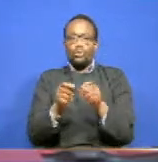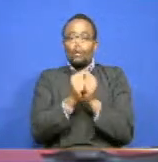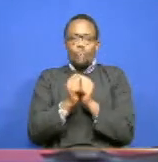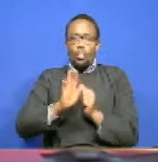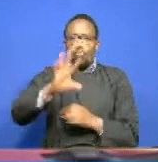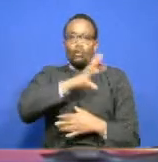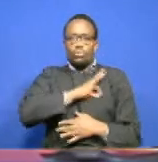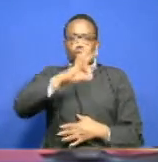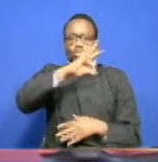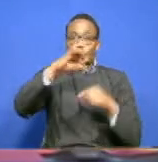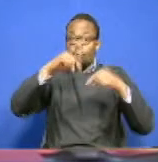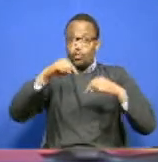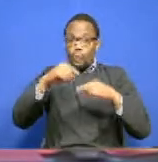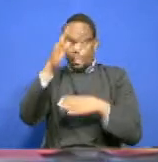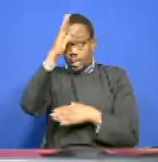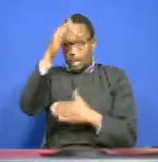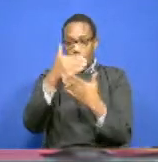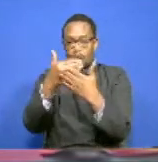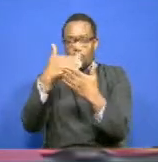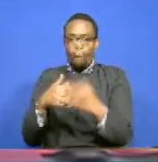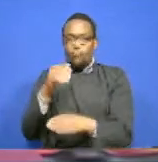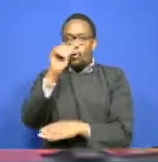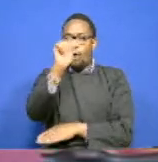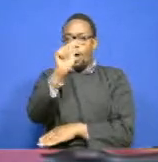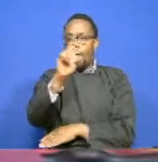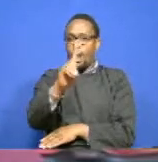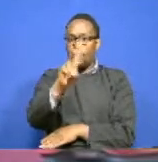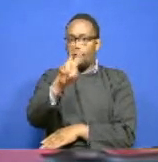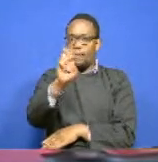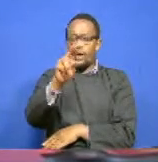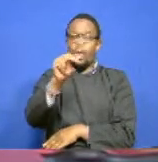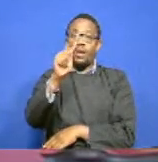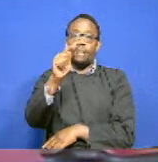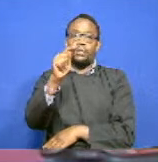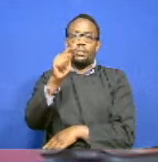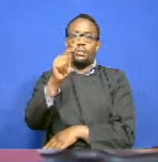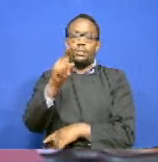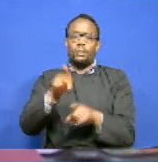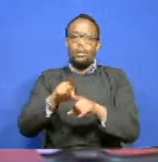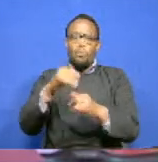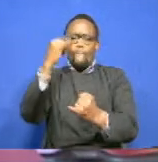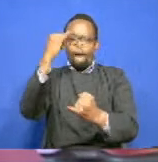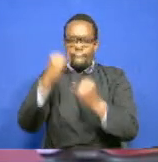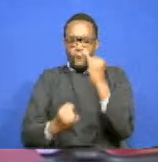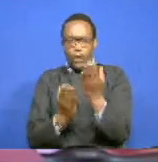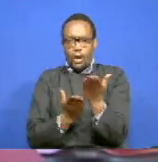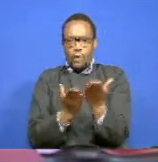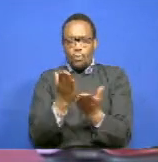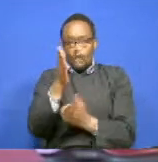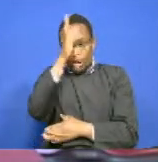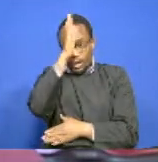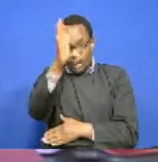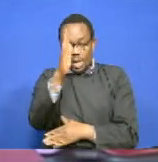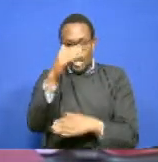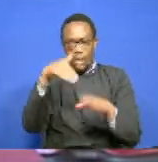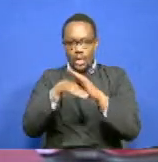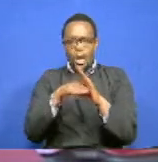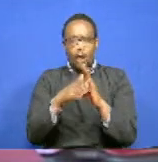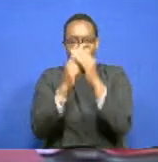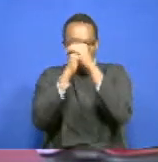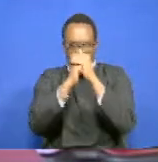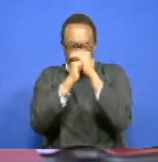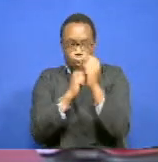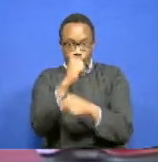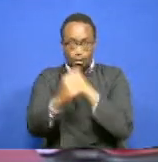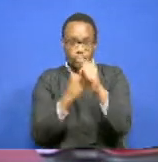Today is the Sunday next before Advent, Sunday and the last Sunday in the liturgical year,